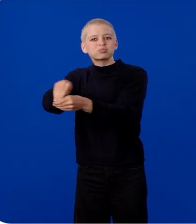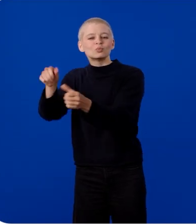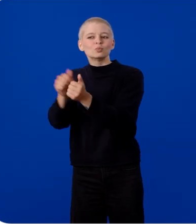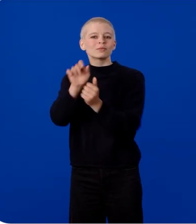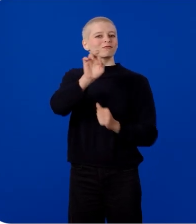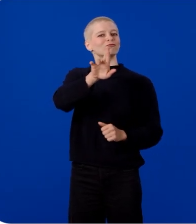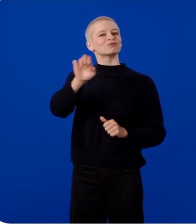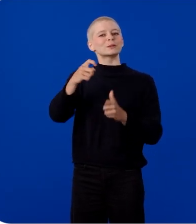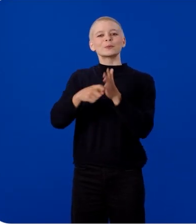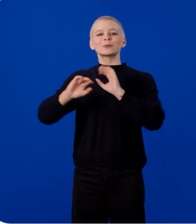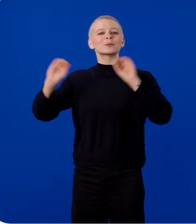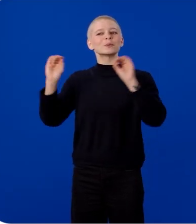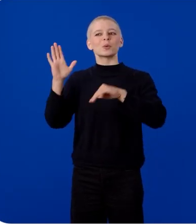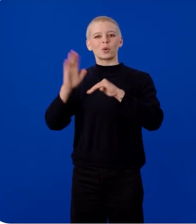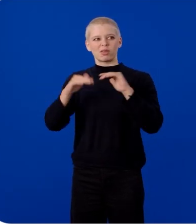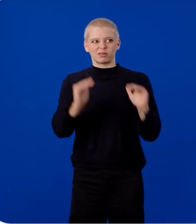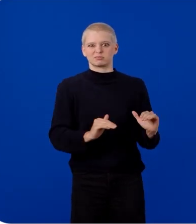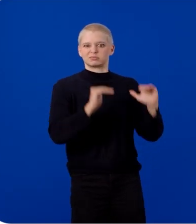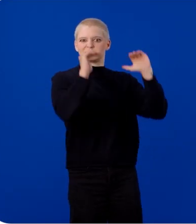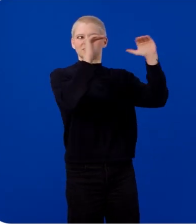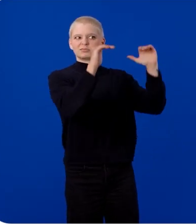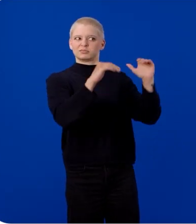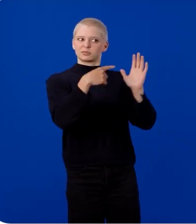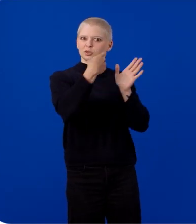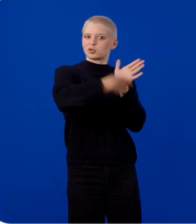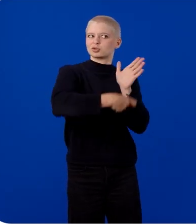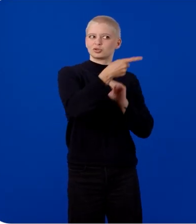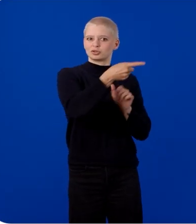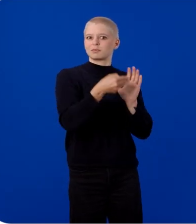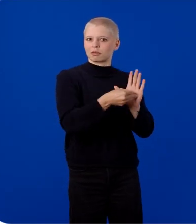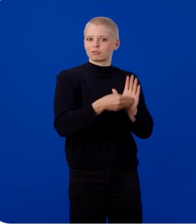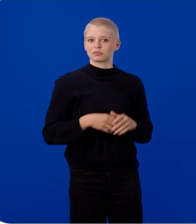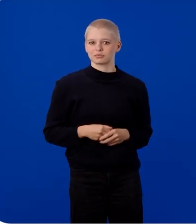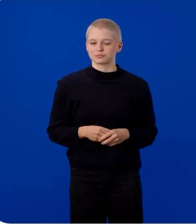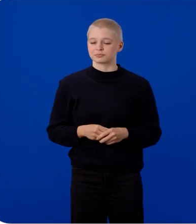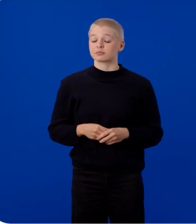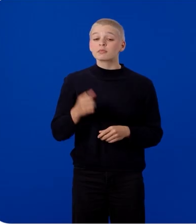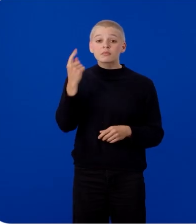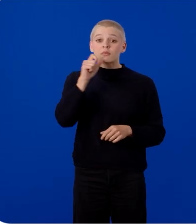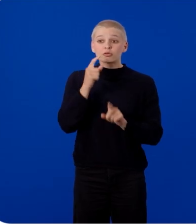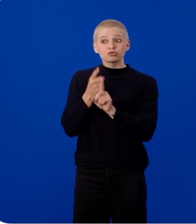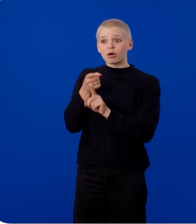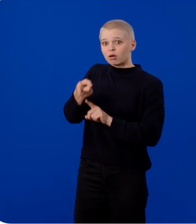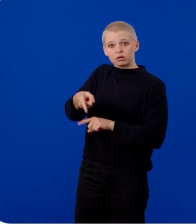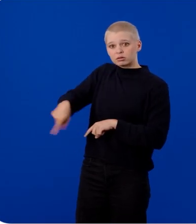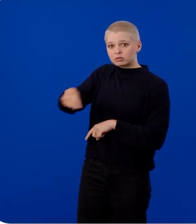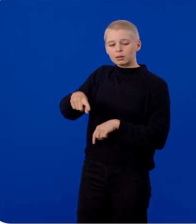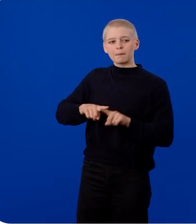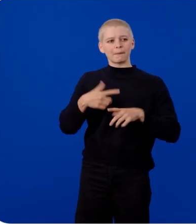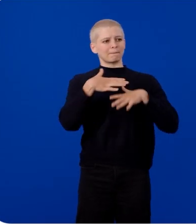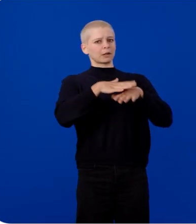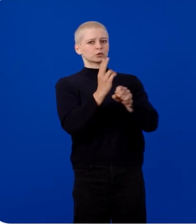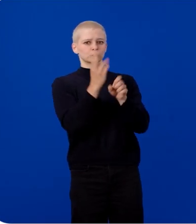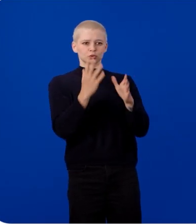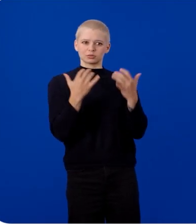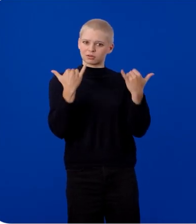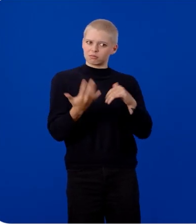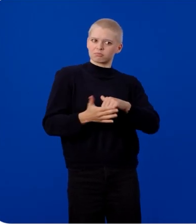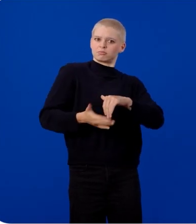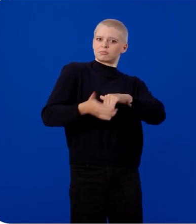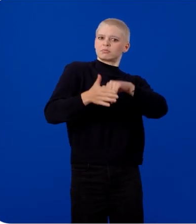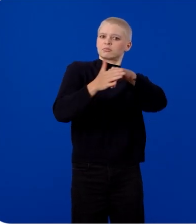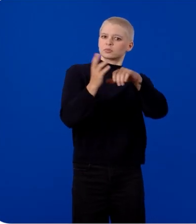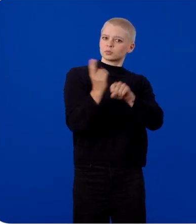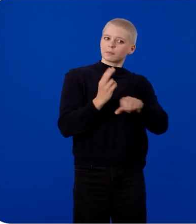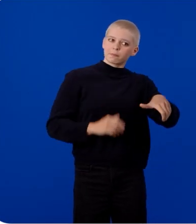versus the premium models. It's not just teens and young adults. Mainstream consumers are increasingly using mobile,